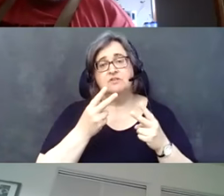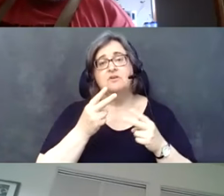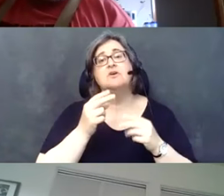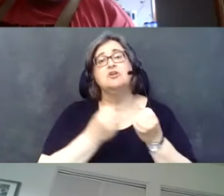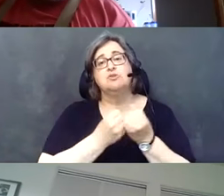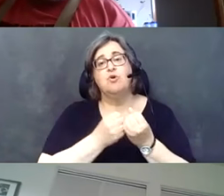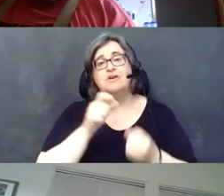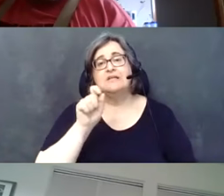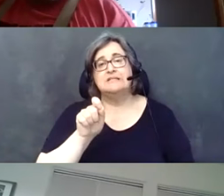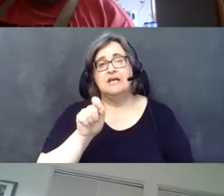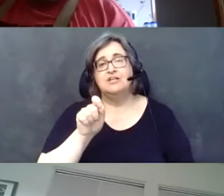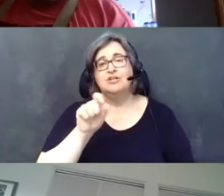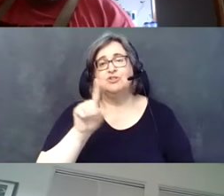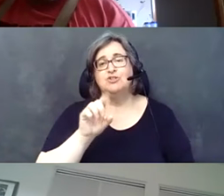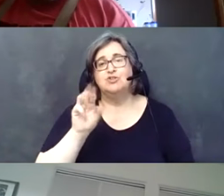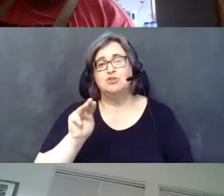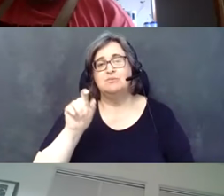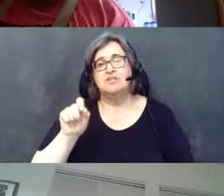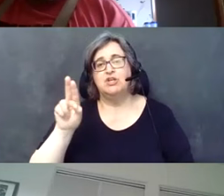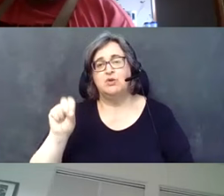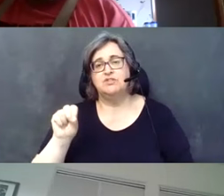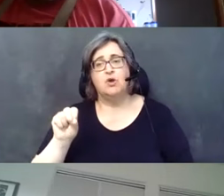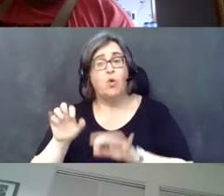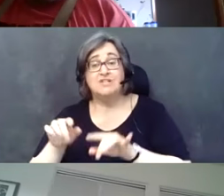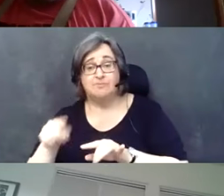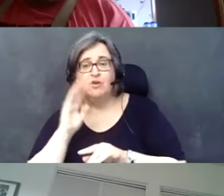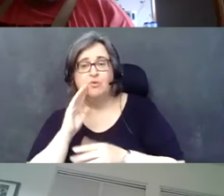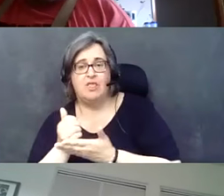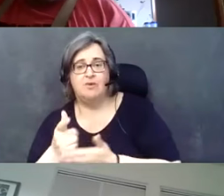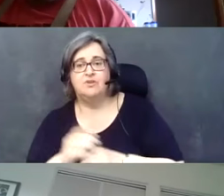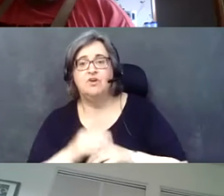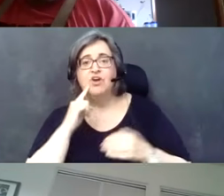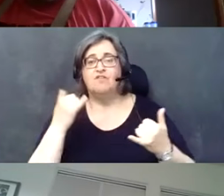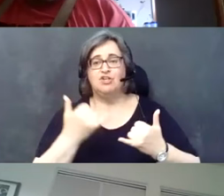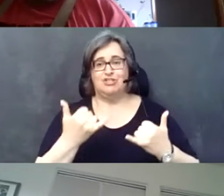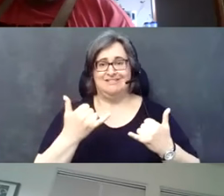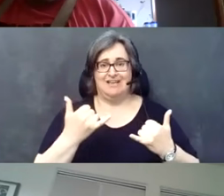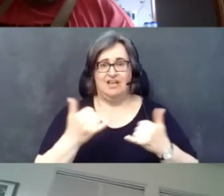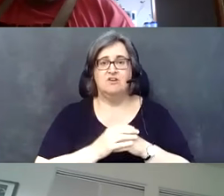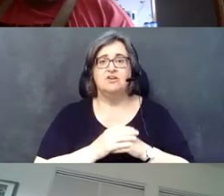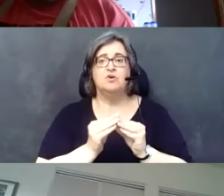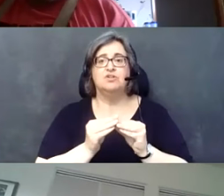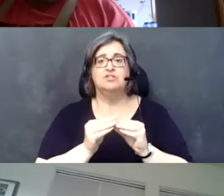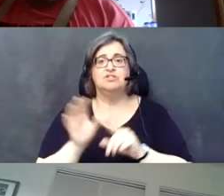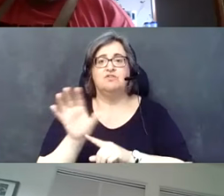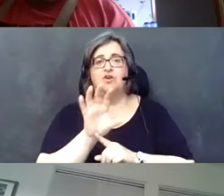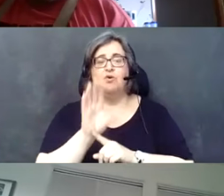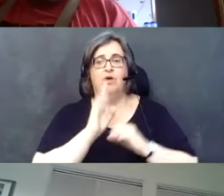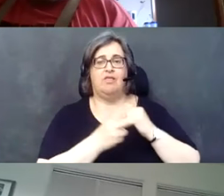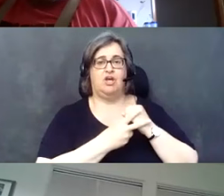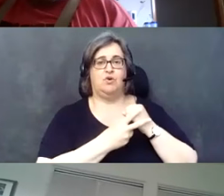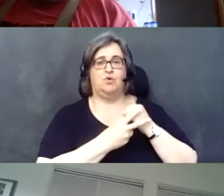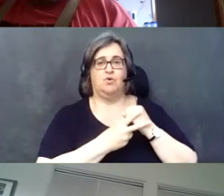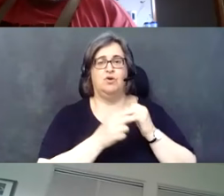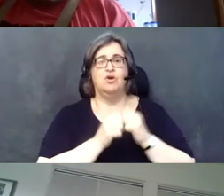support.zoom.us or type in the chat box, and we'll be able to help you. For today's webinar, it will be recorded and archived along